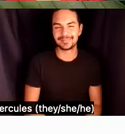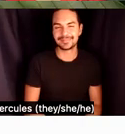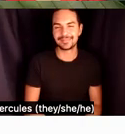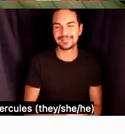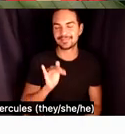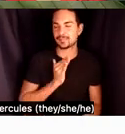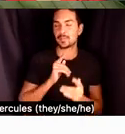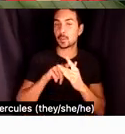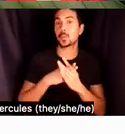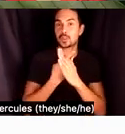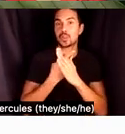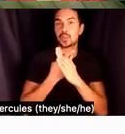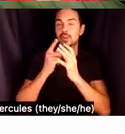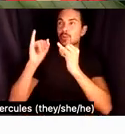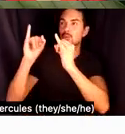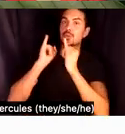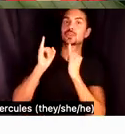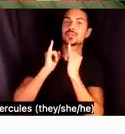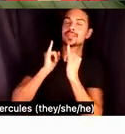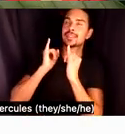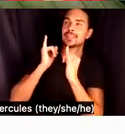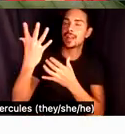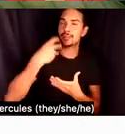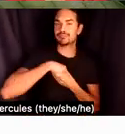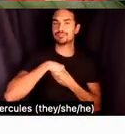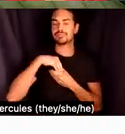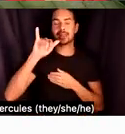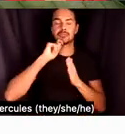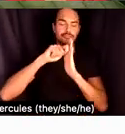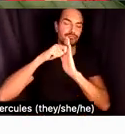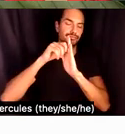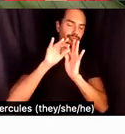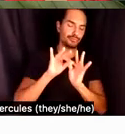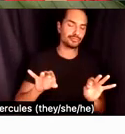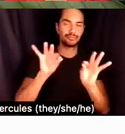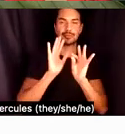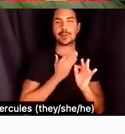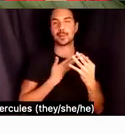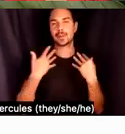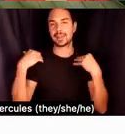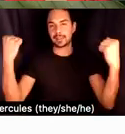of where, and that's kind of key, I guess, to our healing.